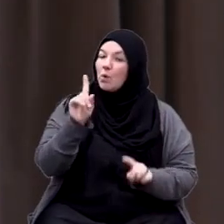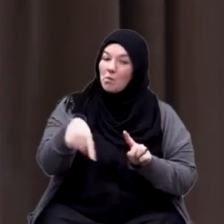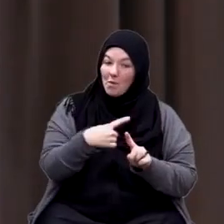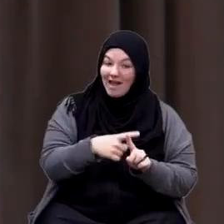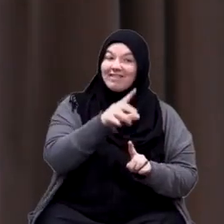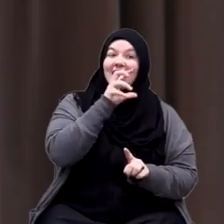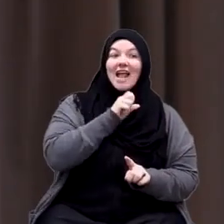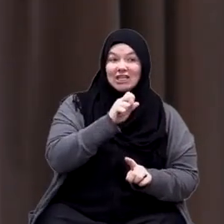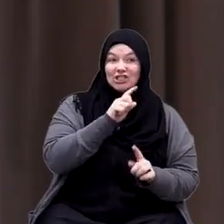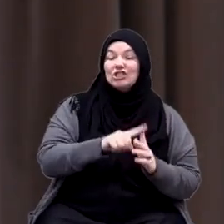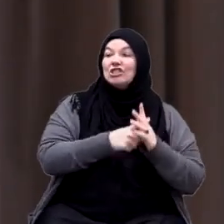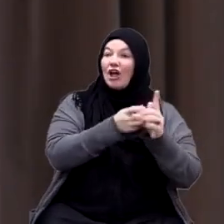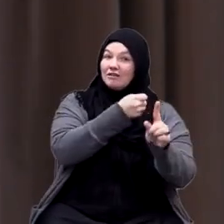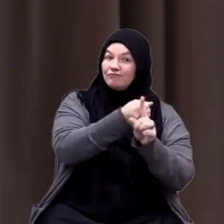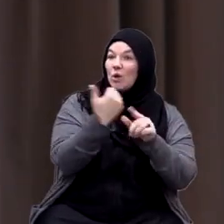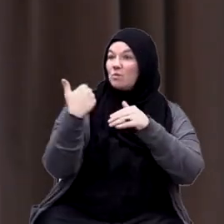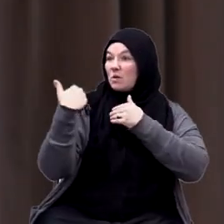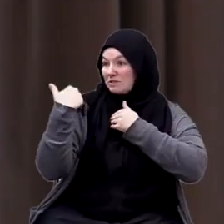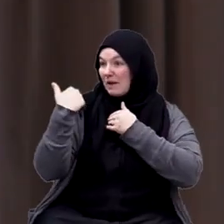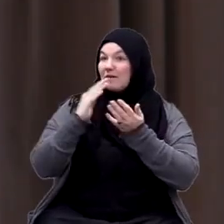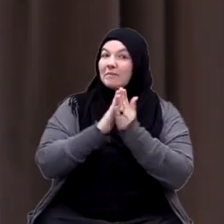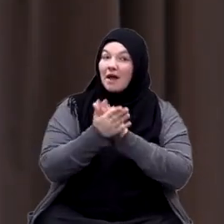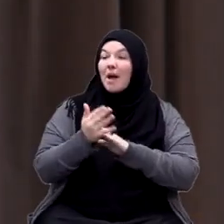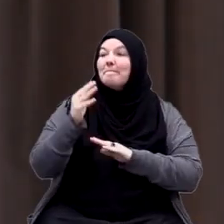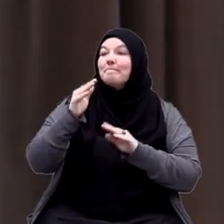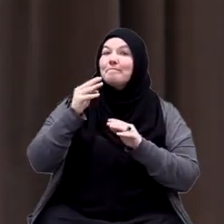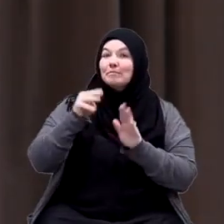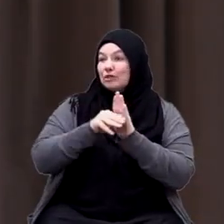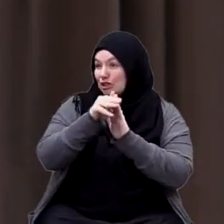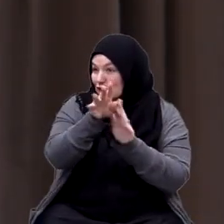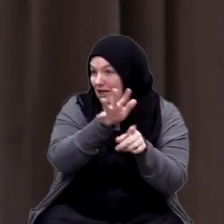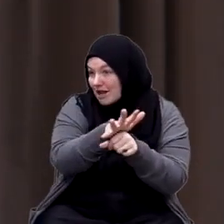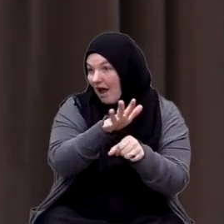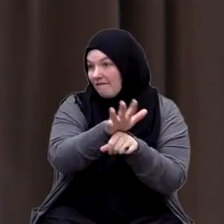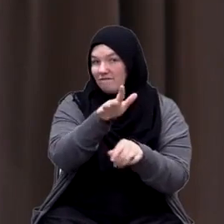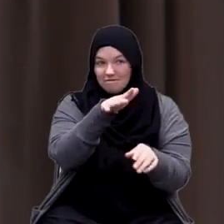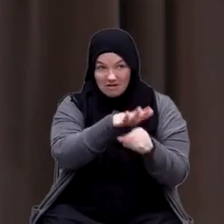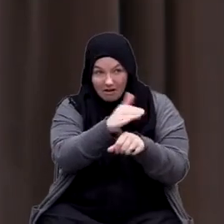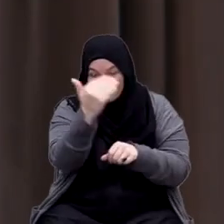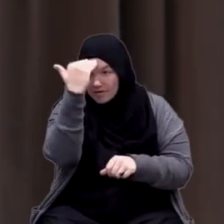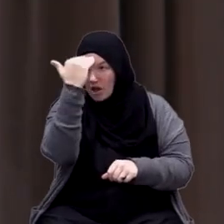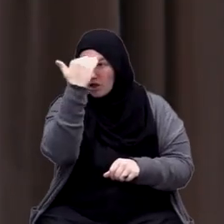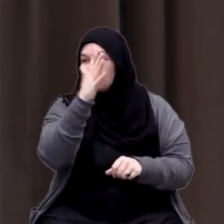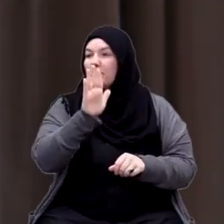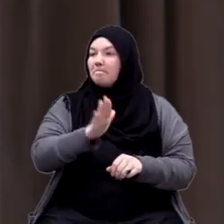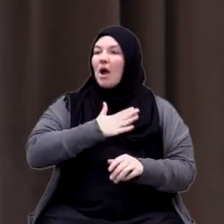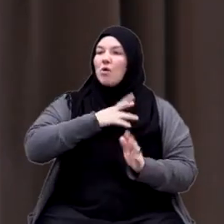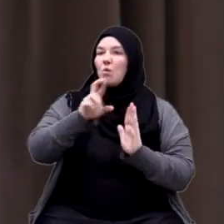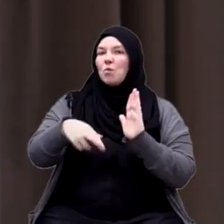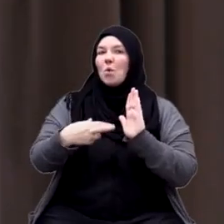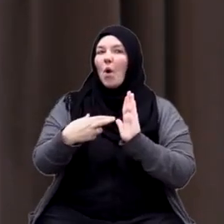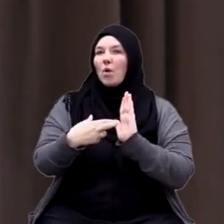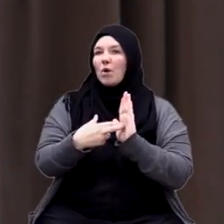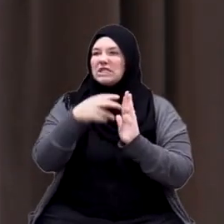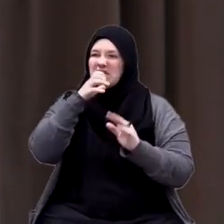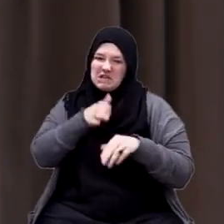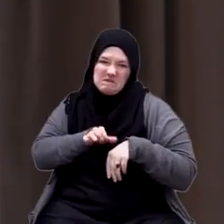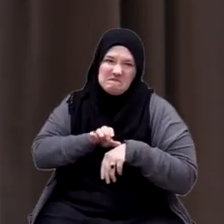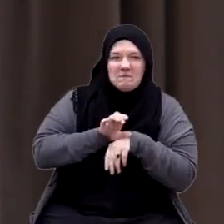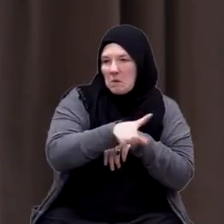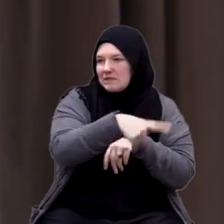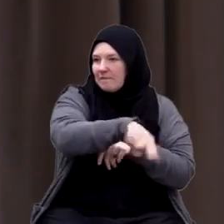responsibility and they become mature enough and knowledgeable enough, your role is not to